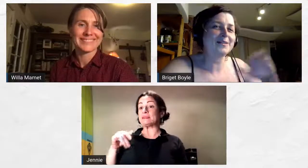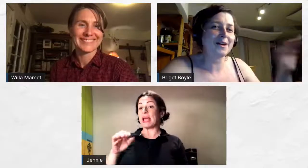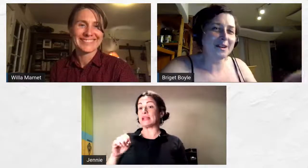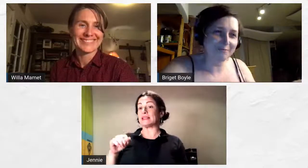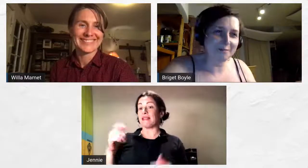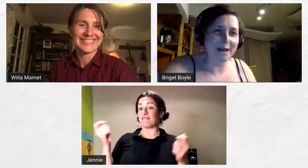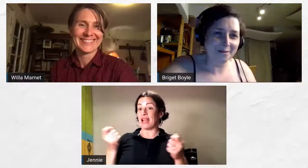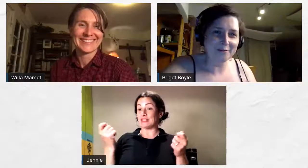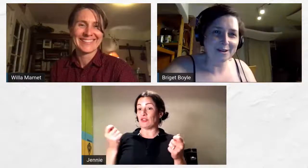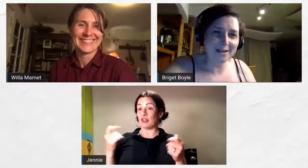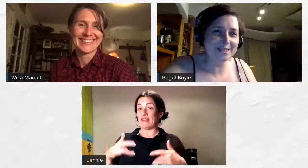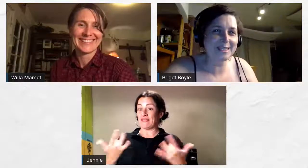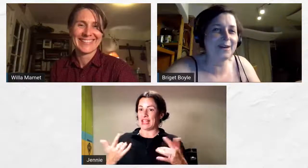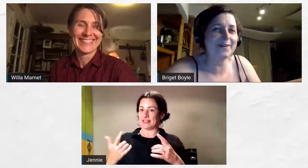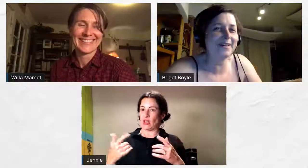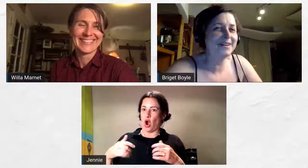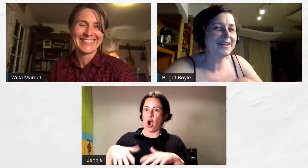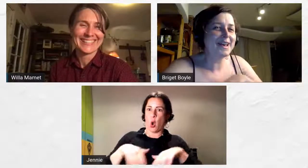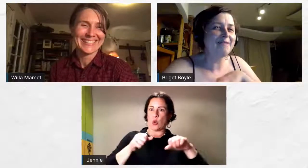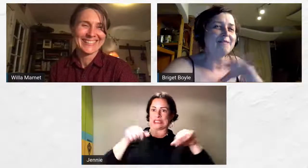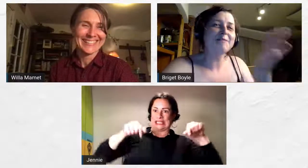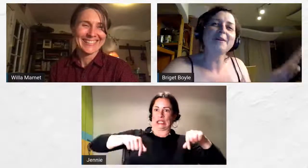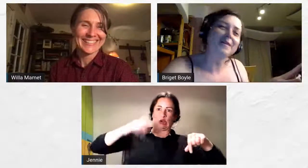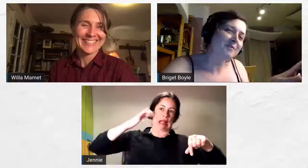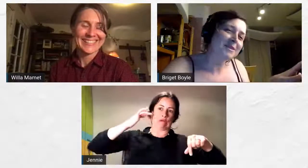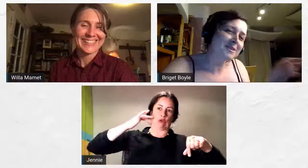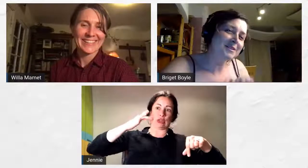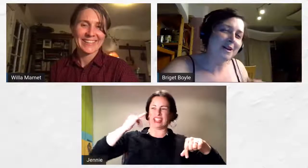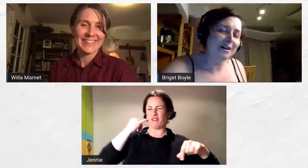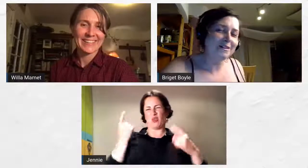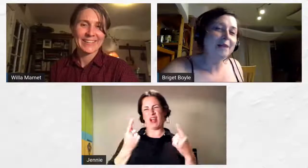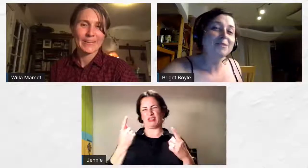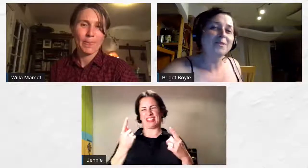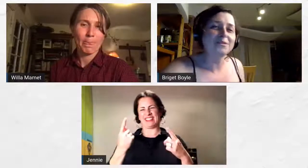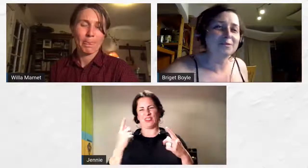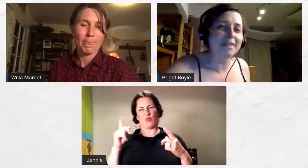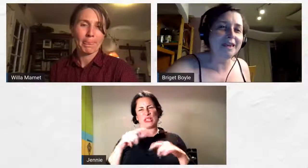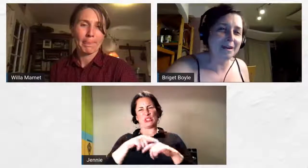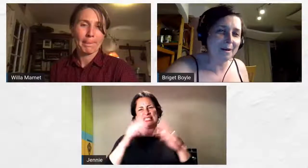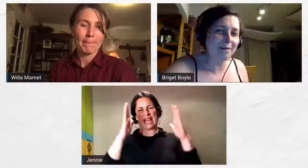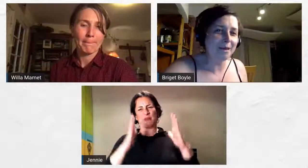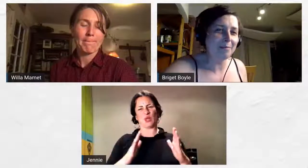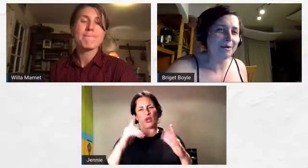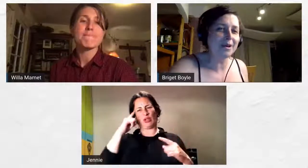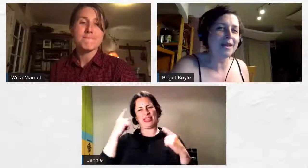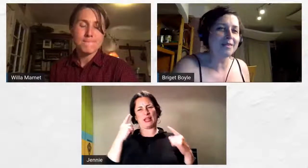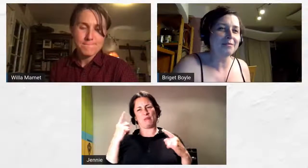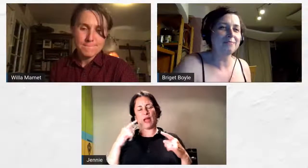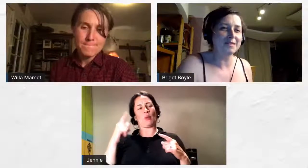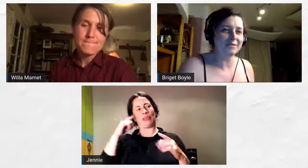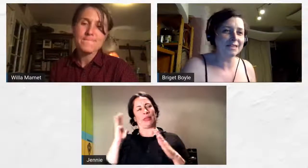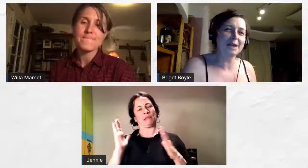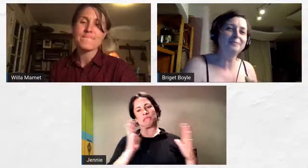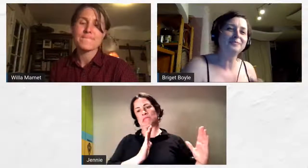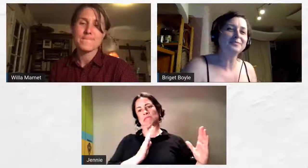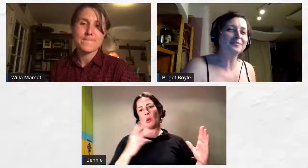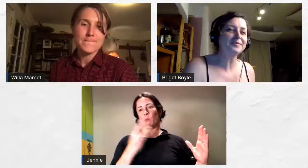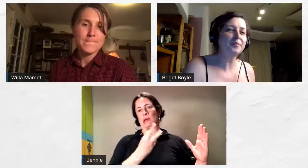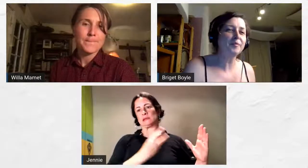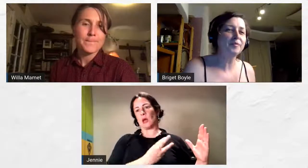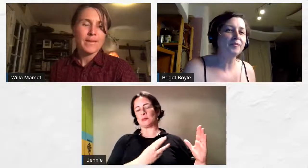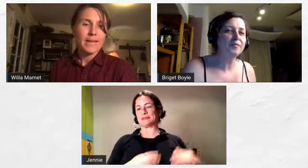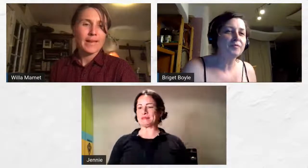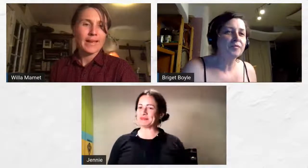are done from California. So if you're ever wondering which time zone you should be thinking about, think about Pacific time.